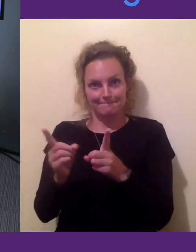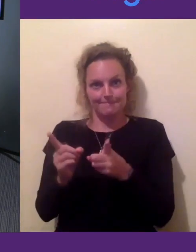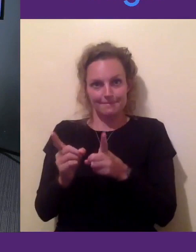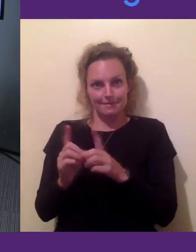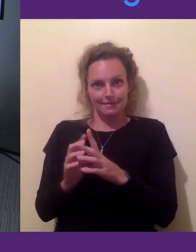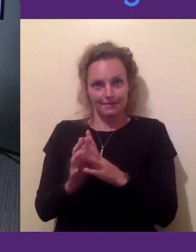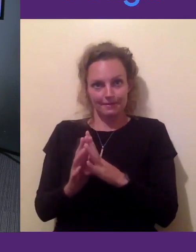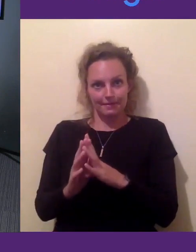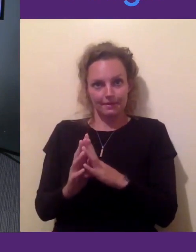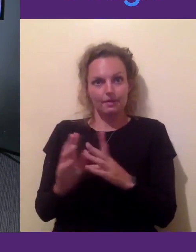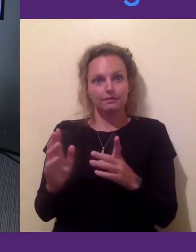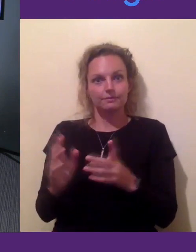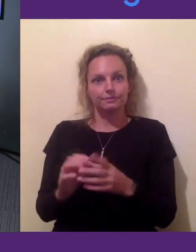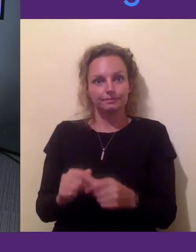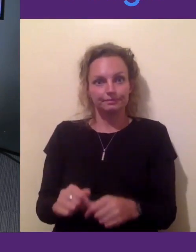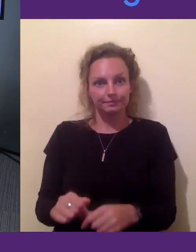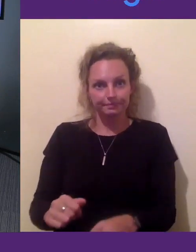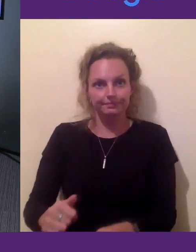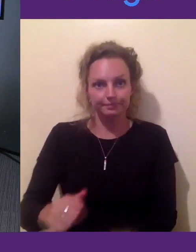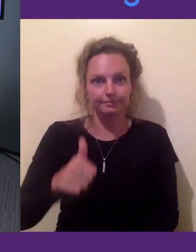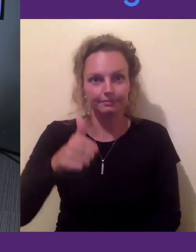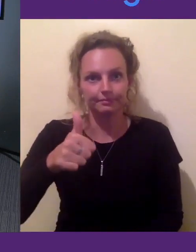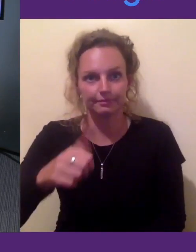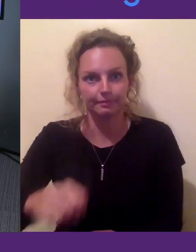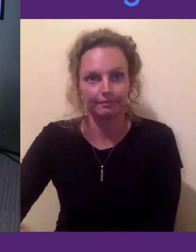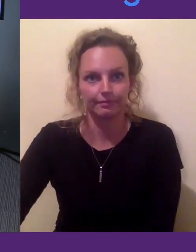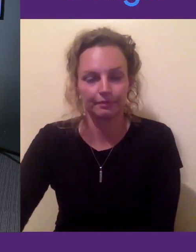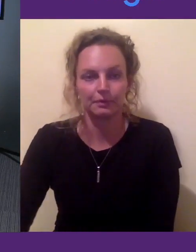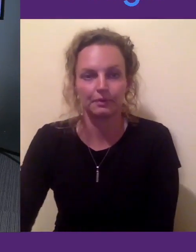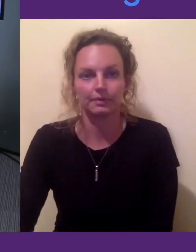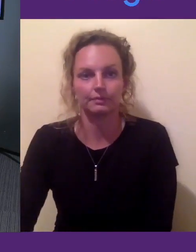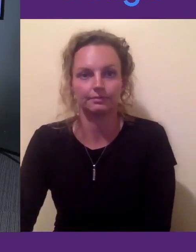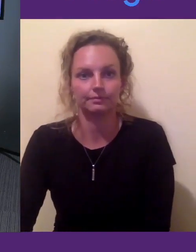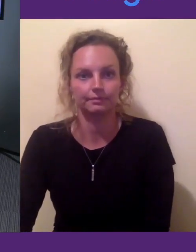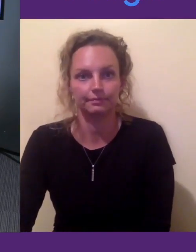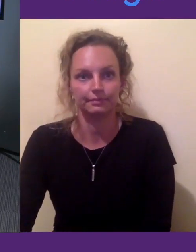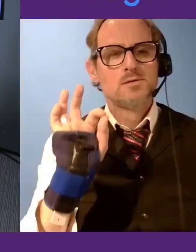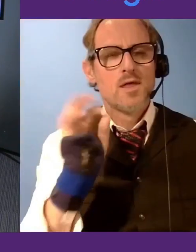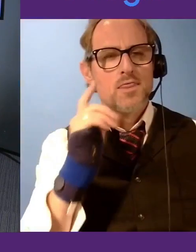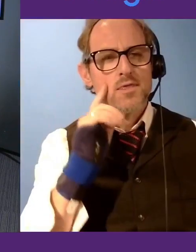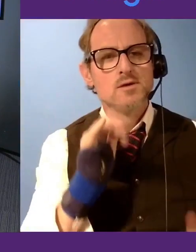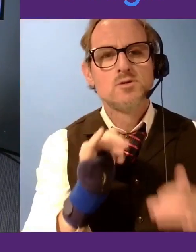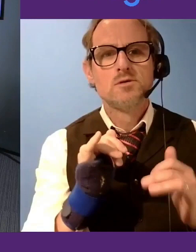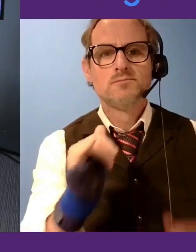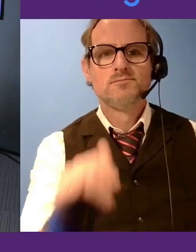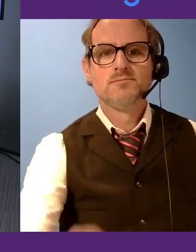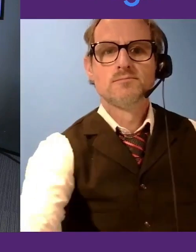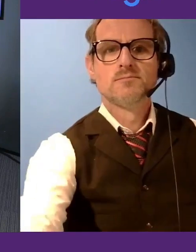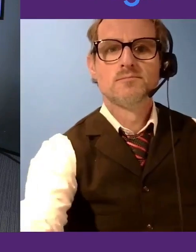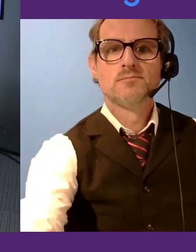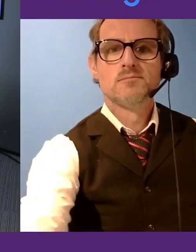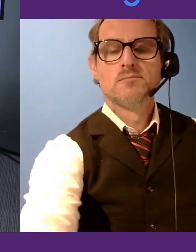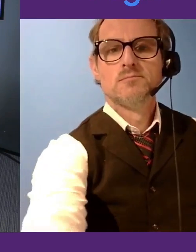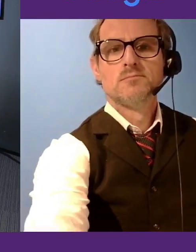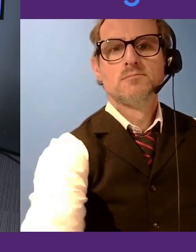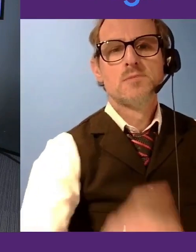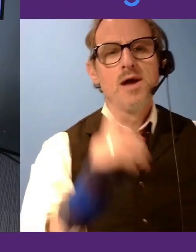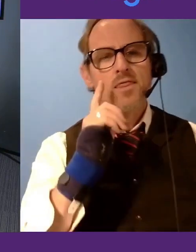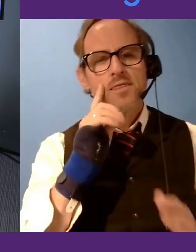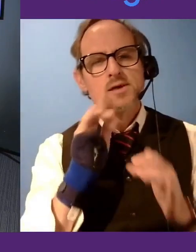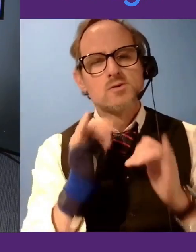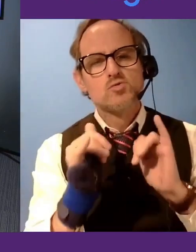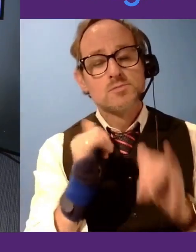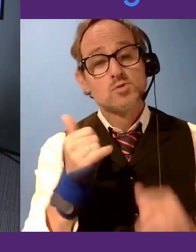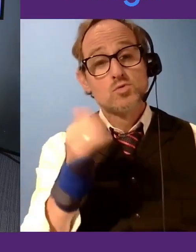think that sometimes accessibility can be seen by some people as a barrier to doing what they want to do. So I've worked